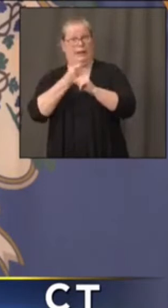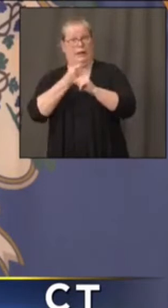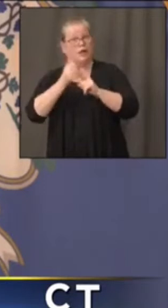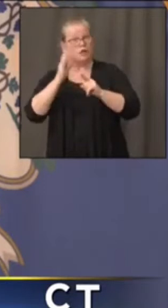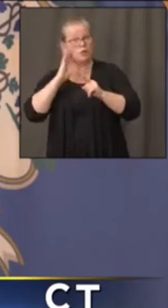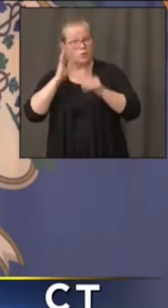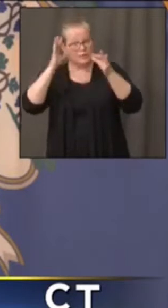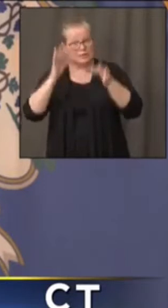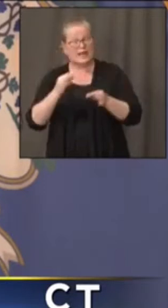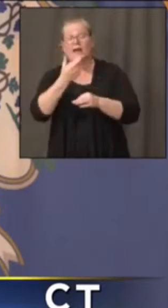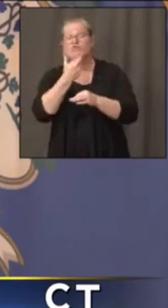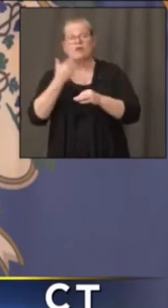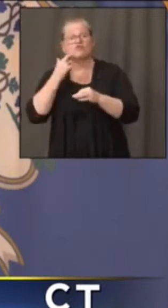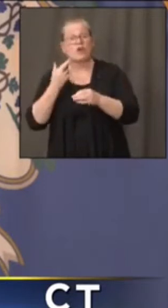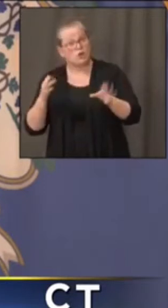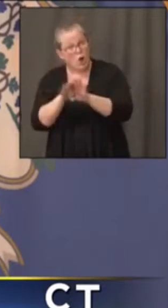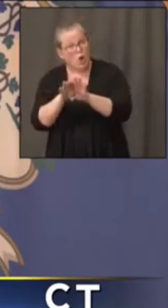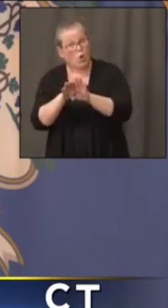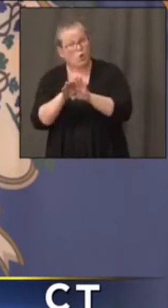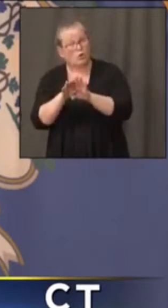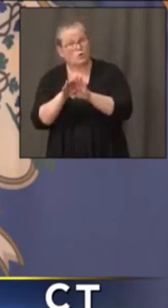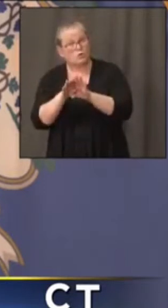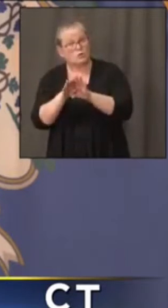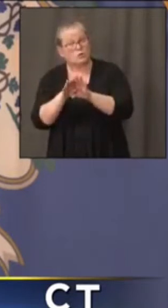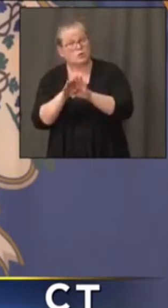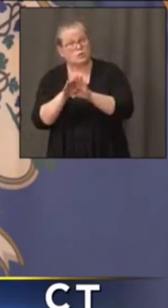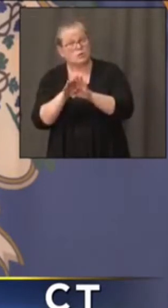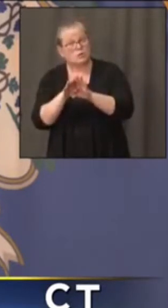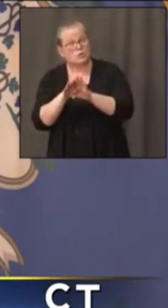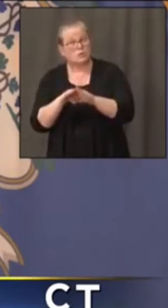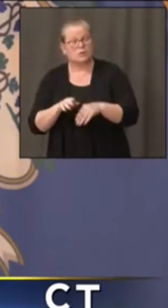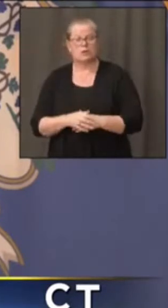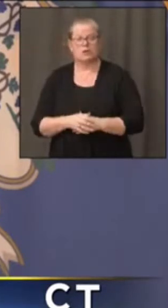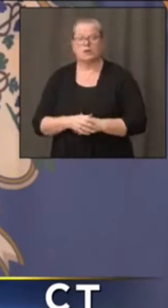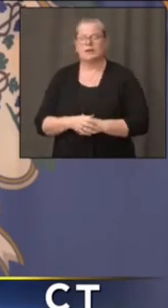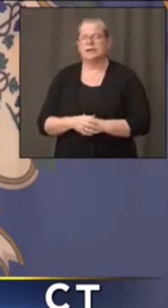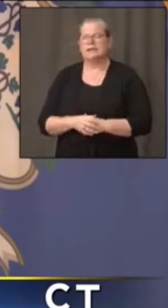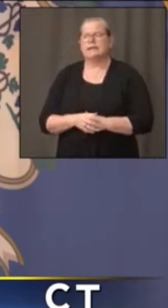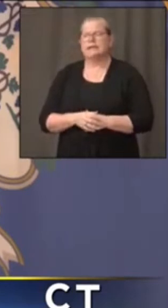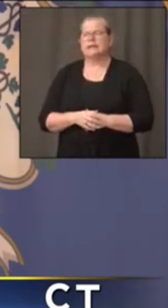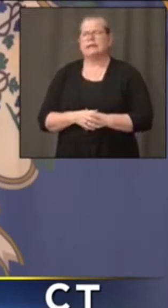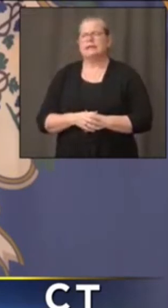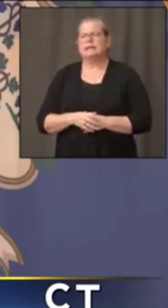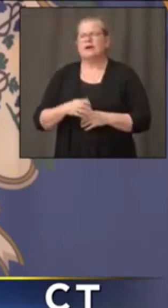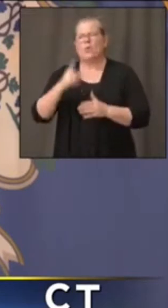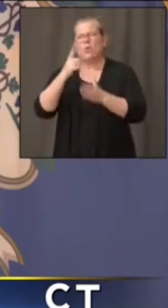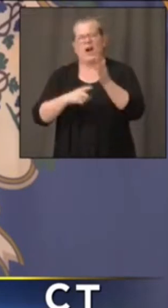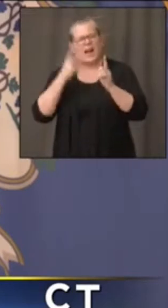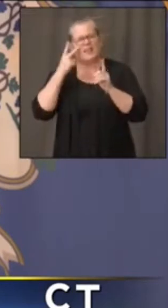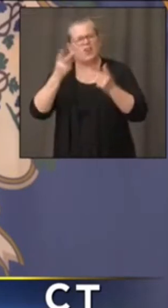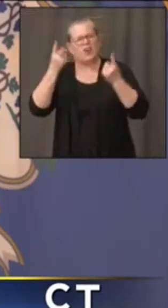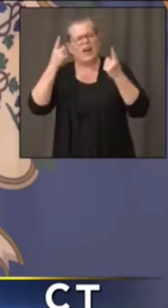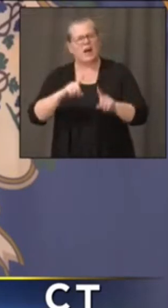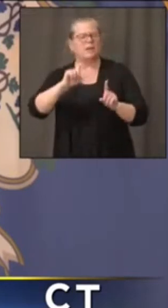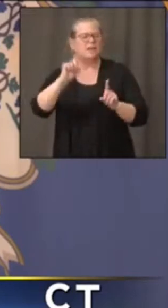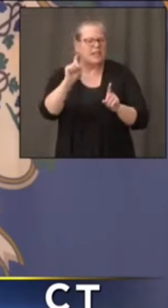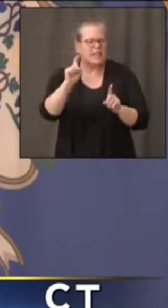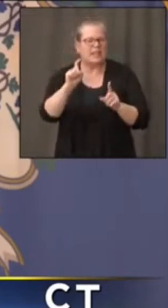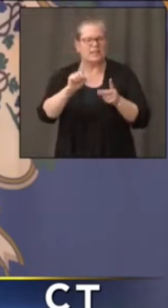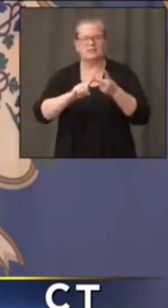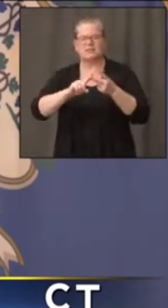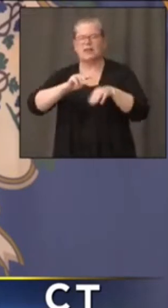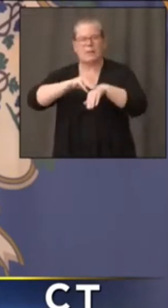would worry if I saw the acceleration that I saw in Phoenix in Miami not that they